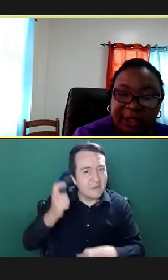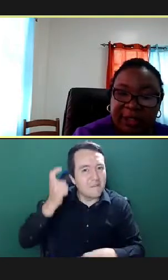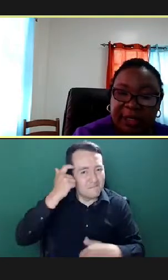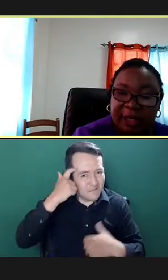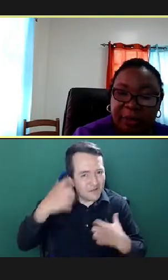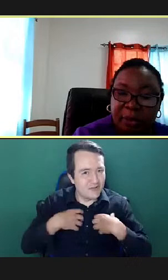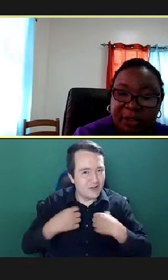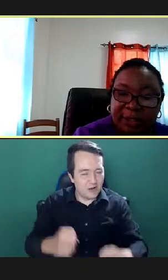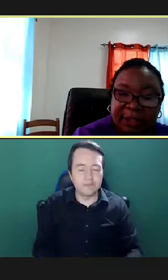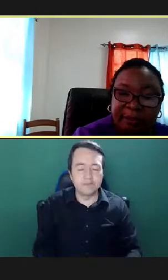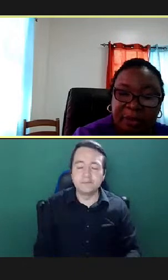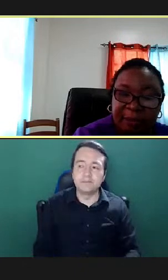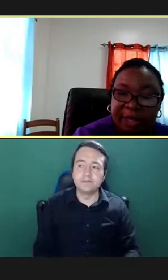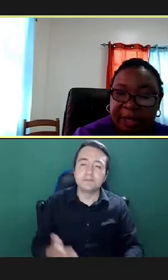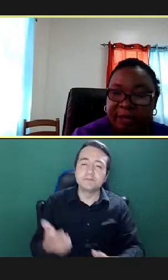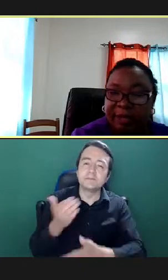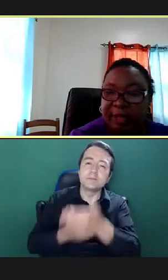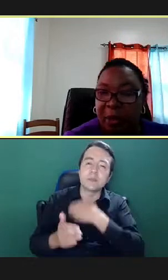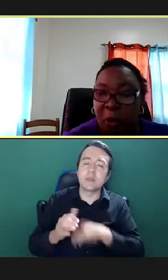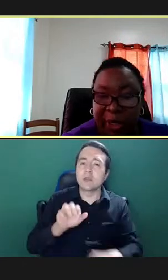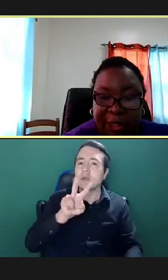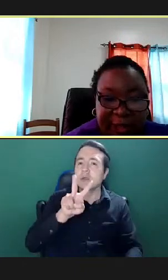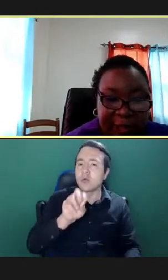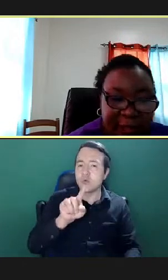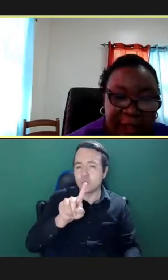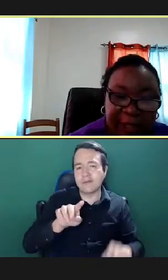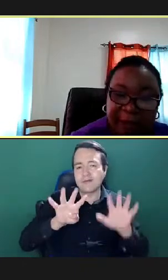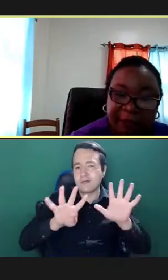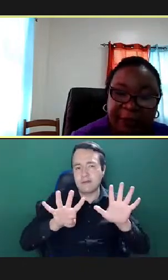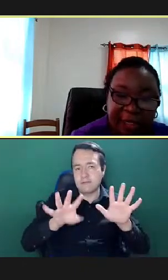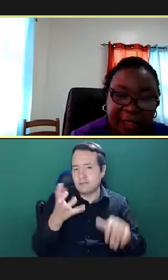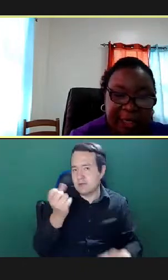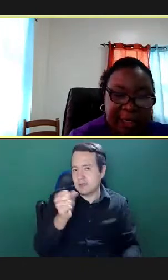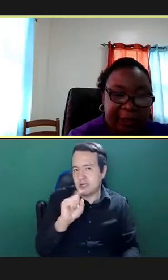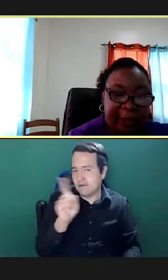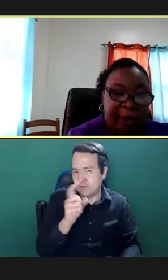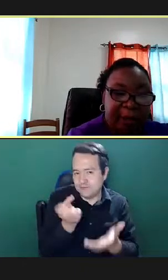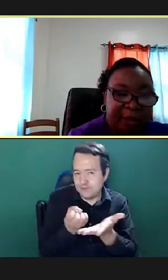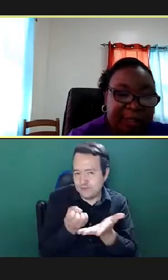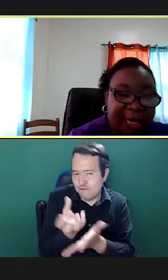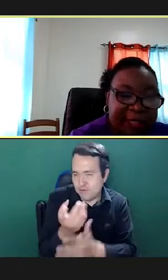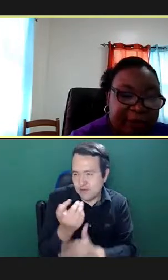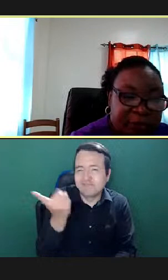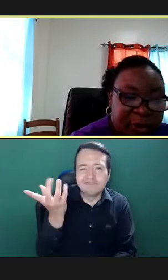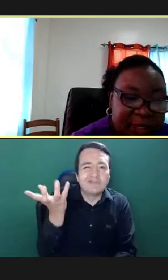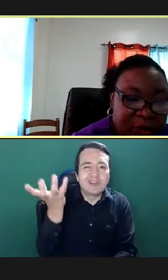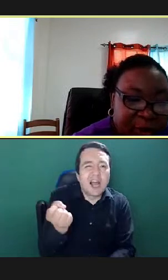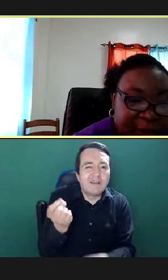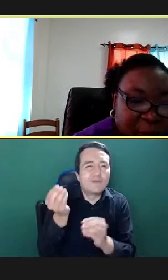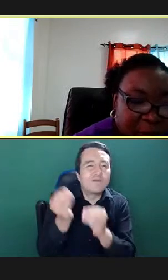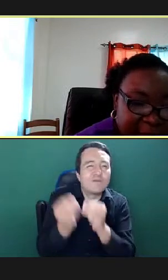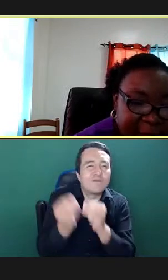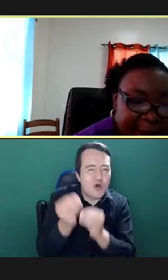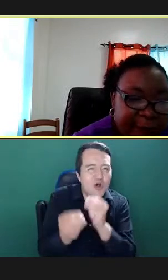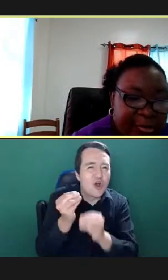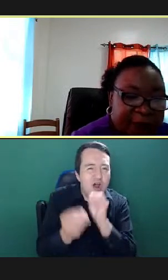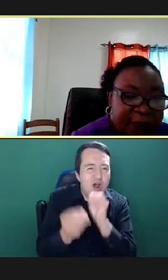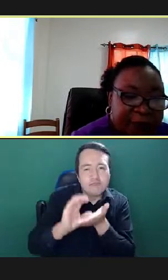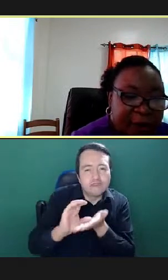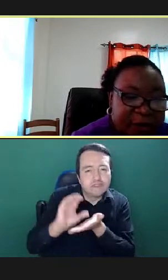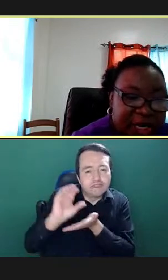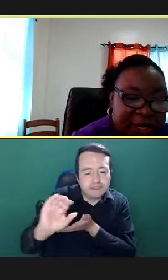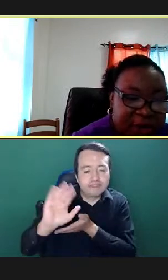collected because there was problems with funding. But as of